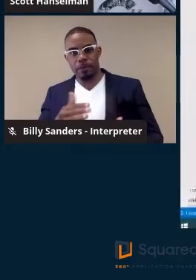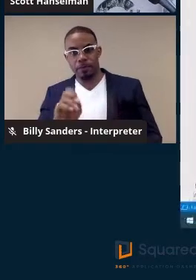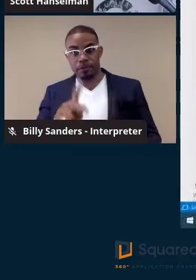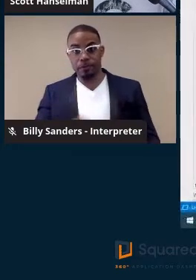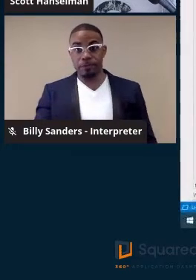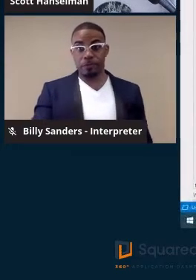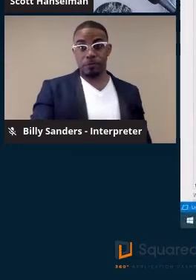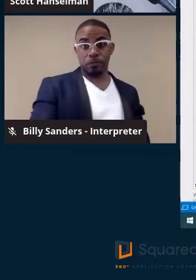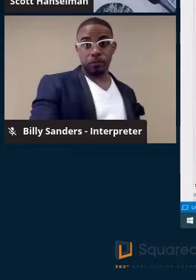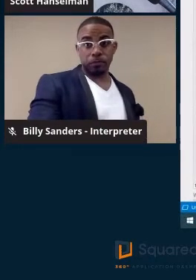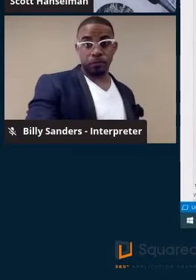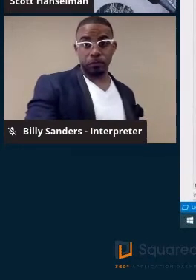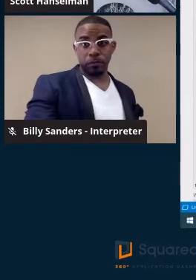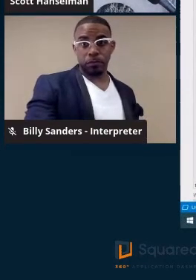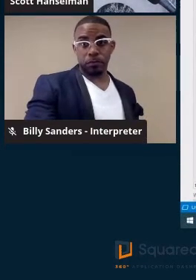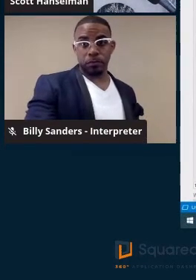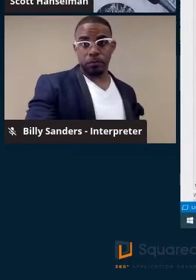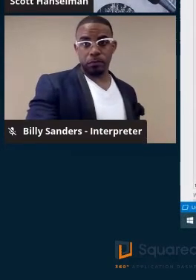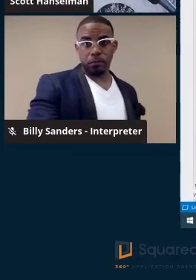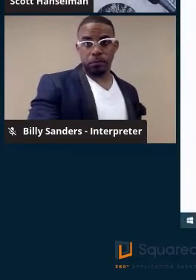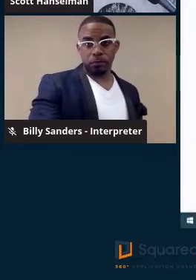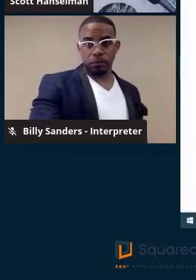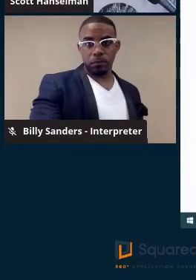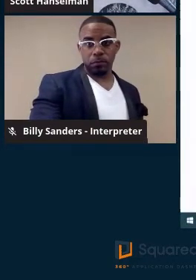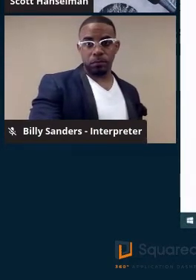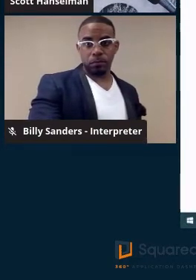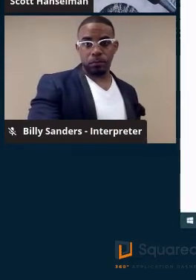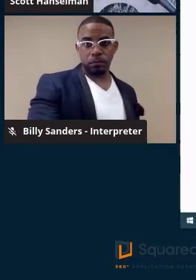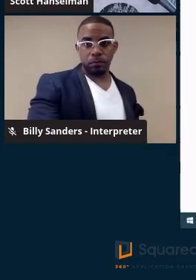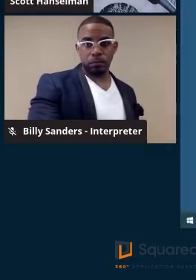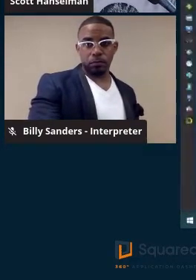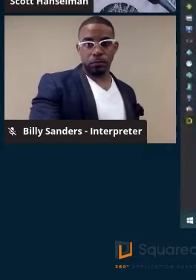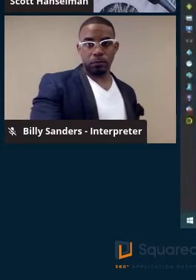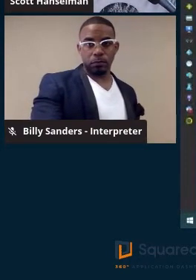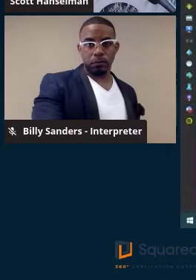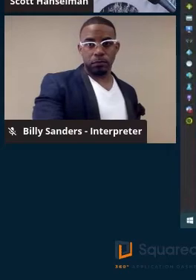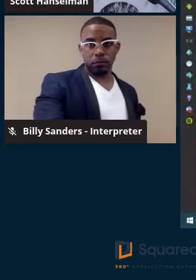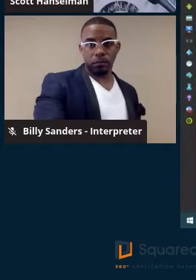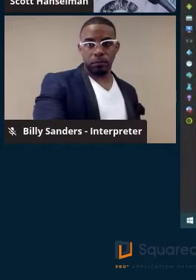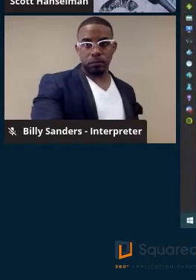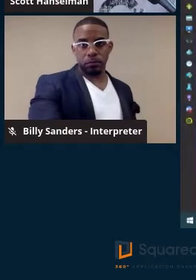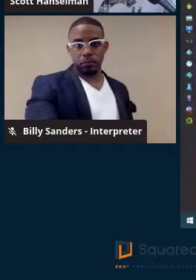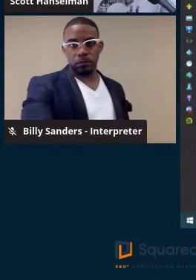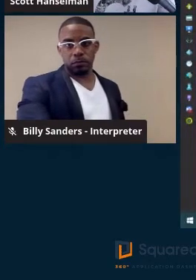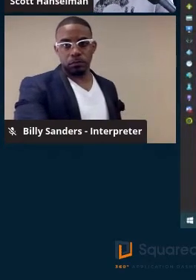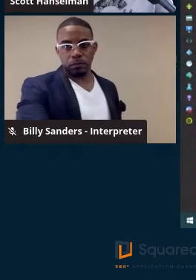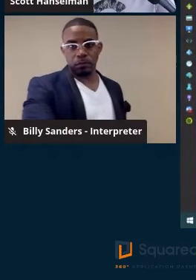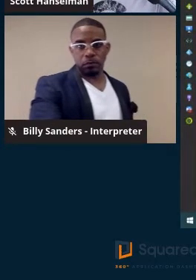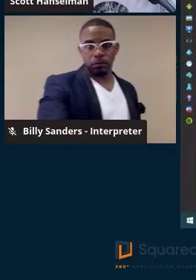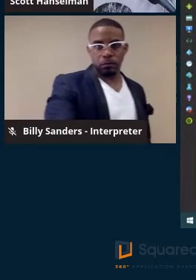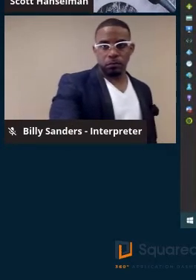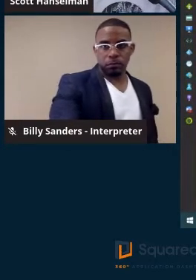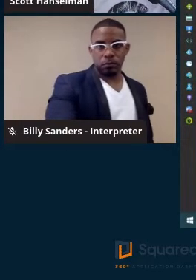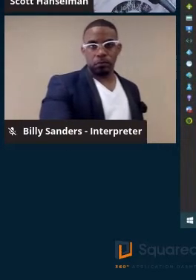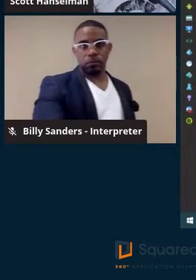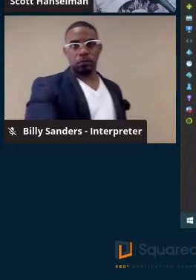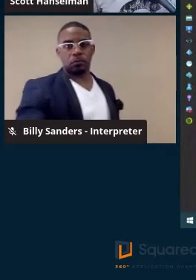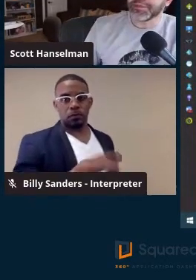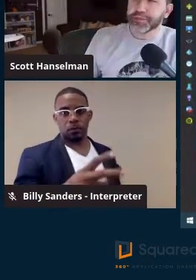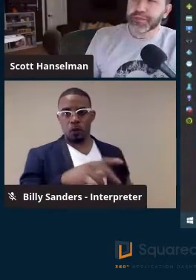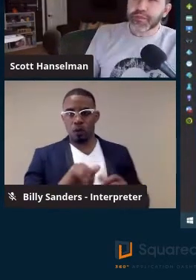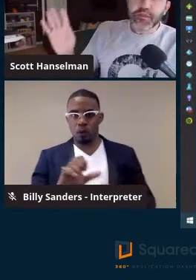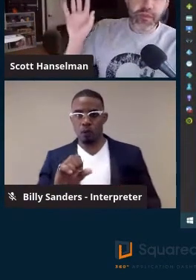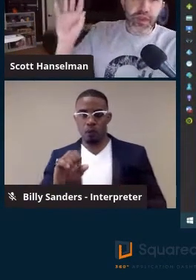All right. So that was the code. Now let's switch over to the cloud for a